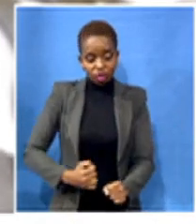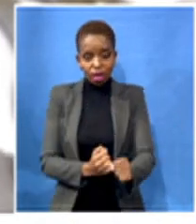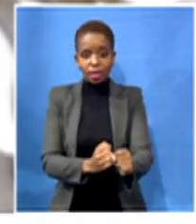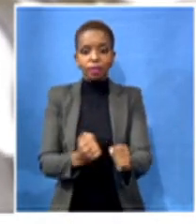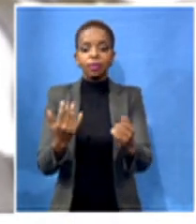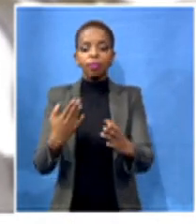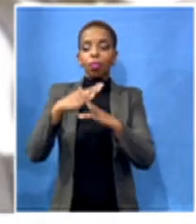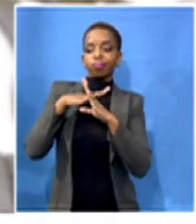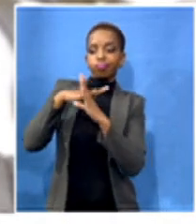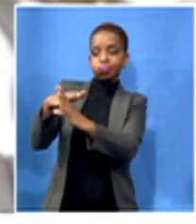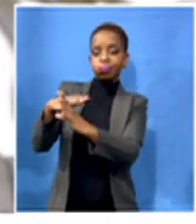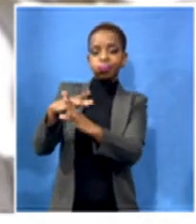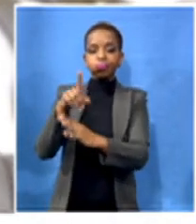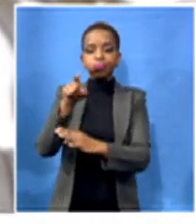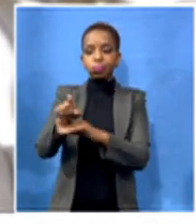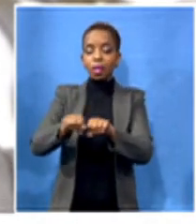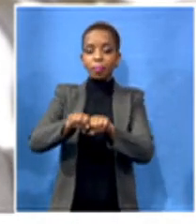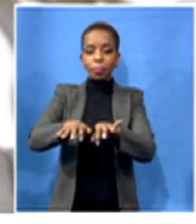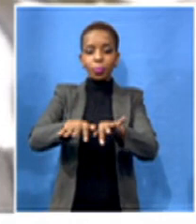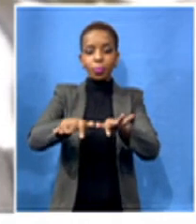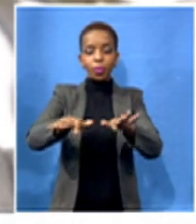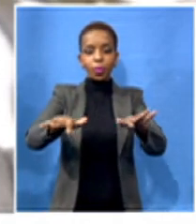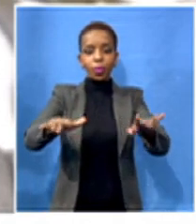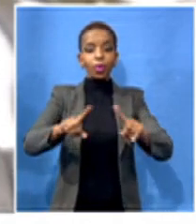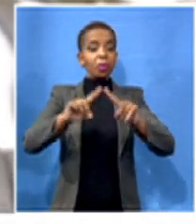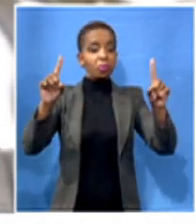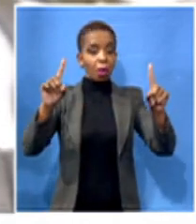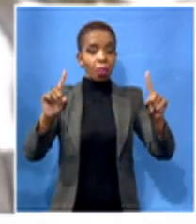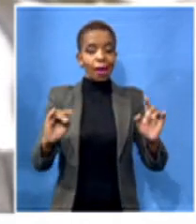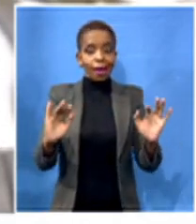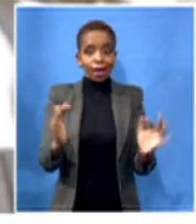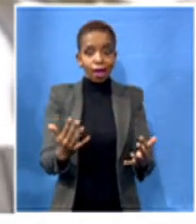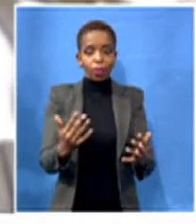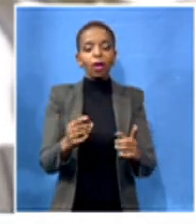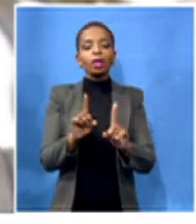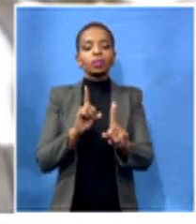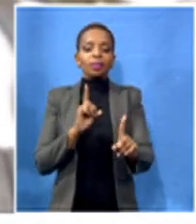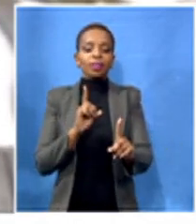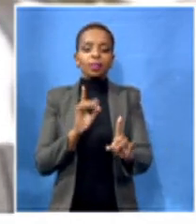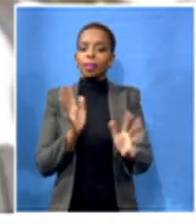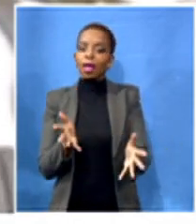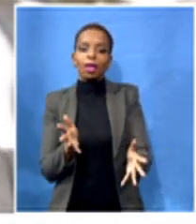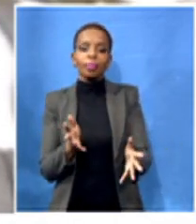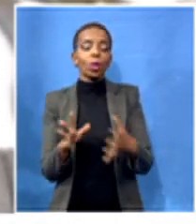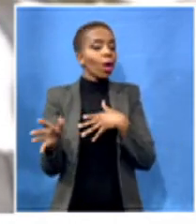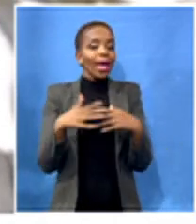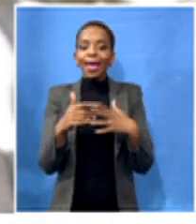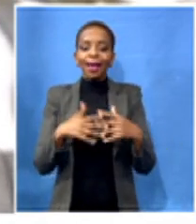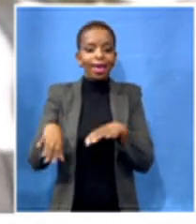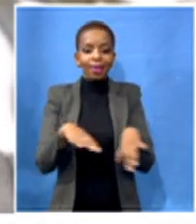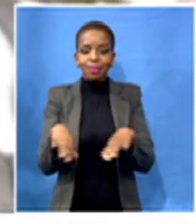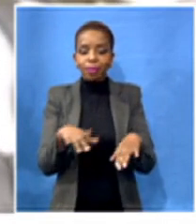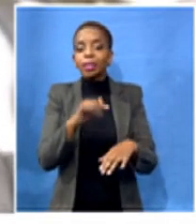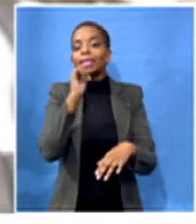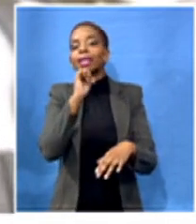this virus, the SARS-CoV-2 virus, is distance between people. So any activity, it doesn't matter whether it's